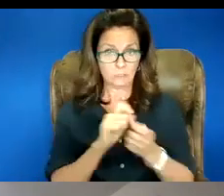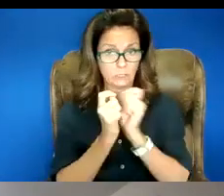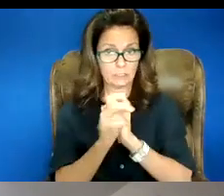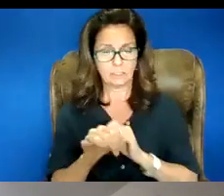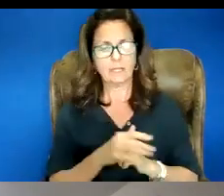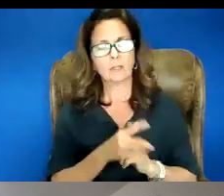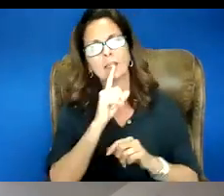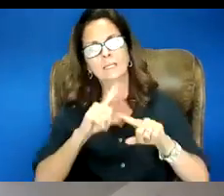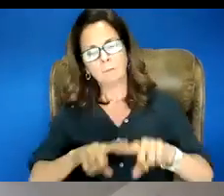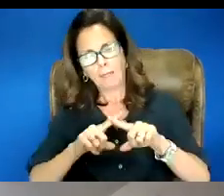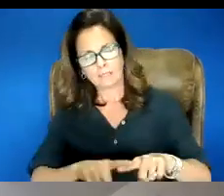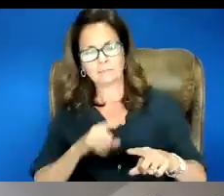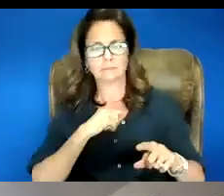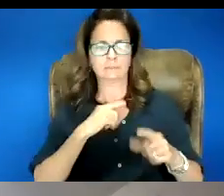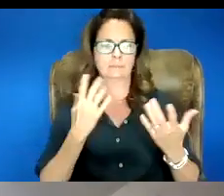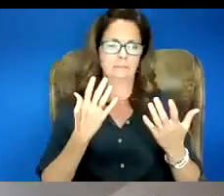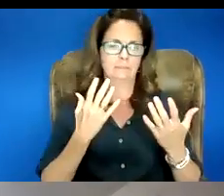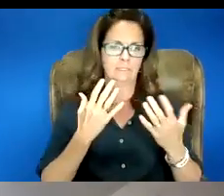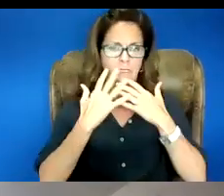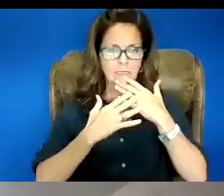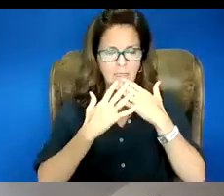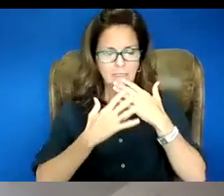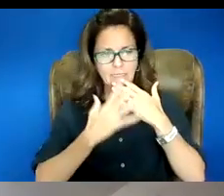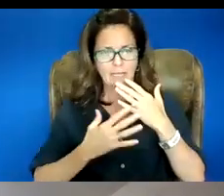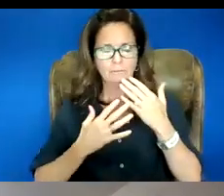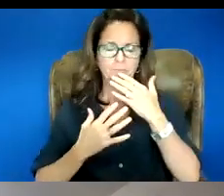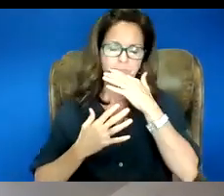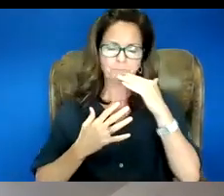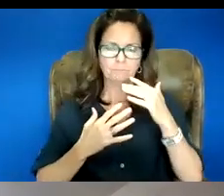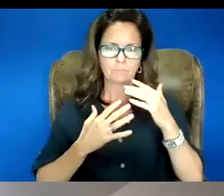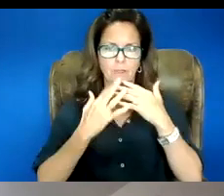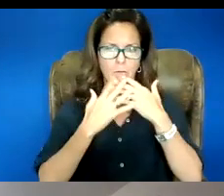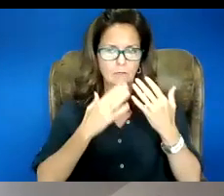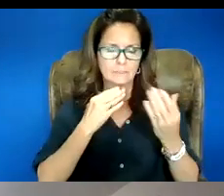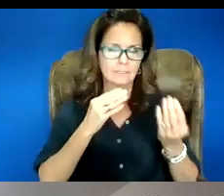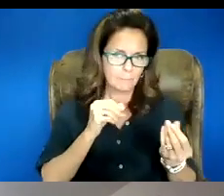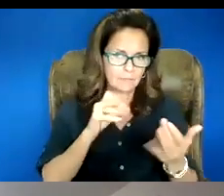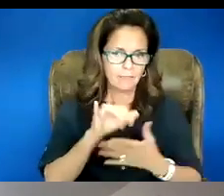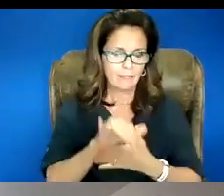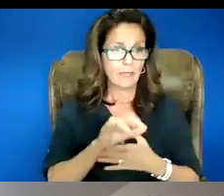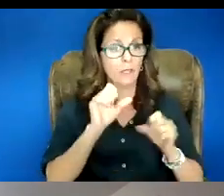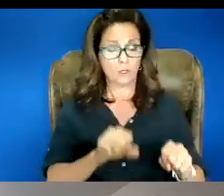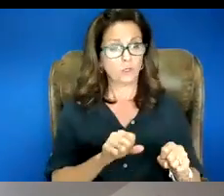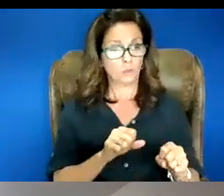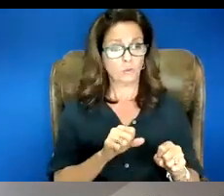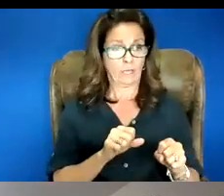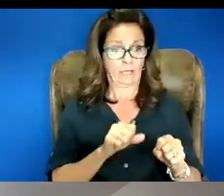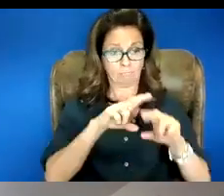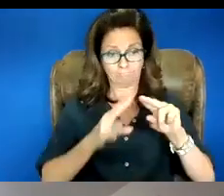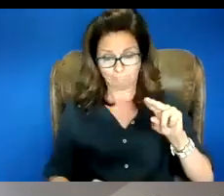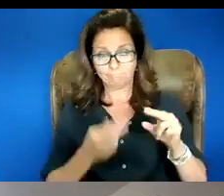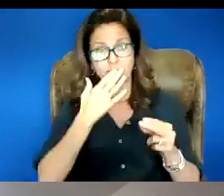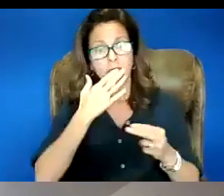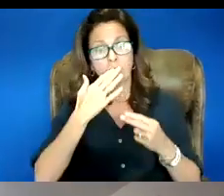You could have the opportunity to improve your blood sugar down to pre-diabetic levels,